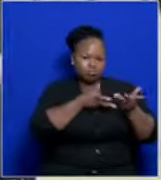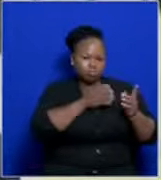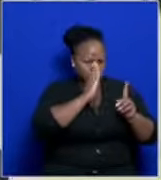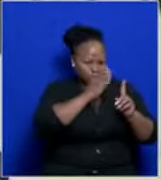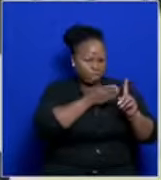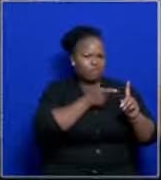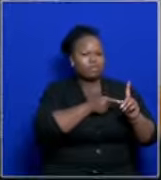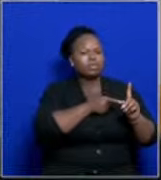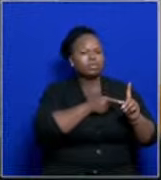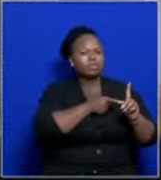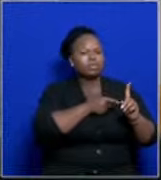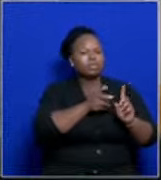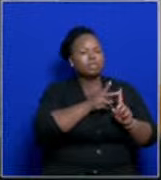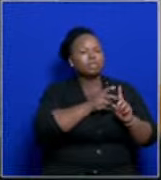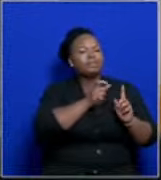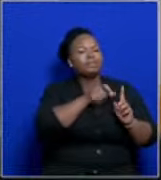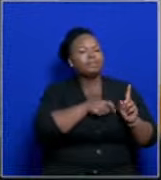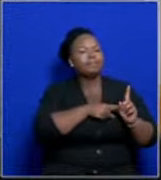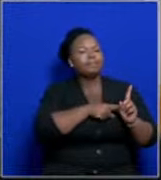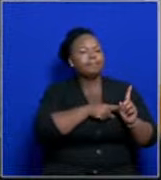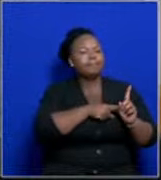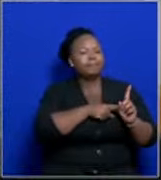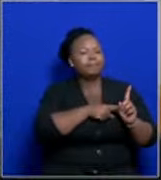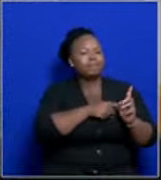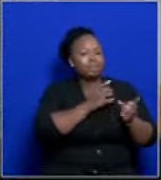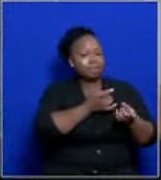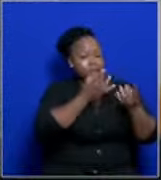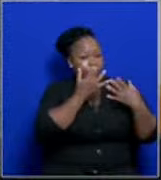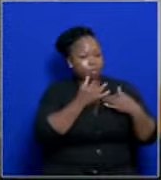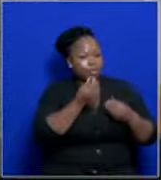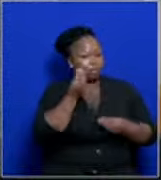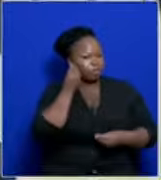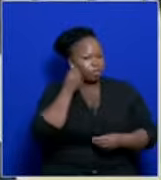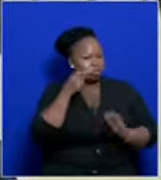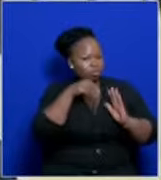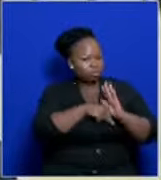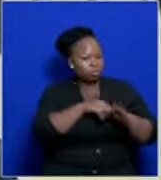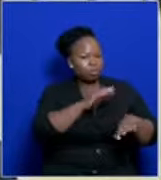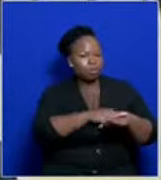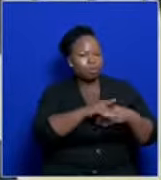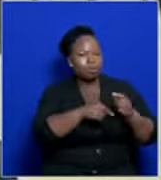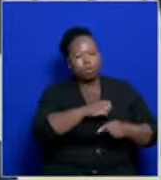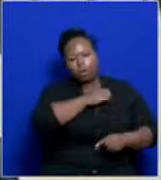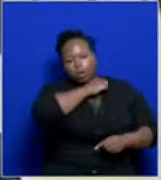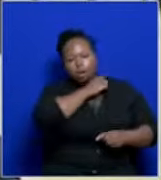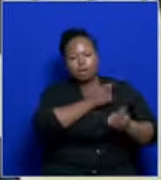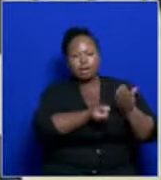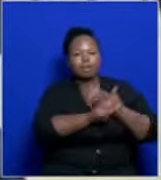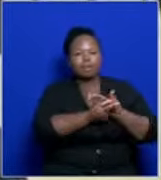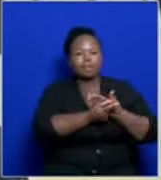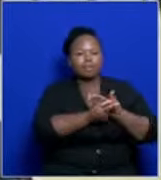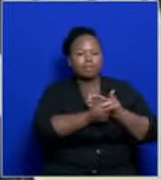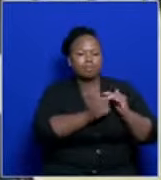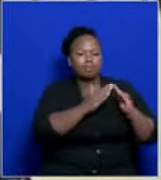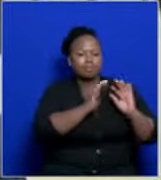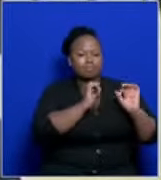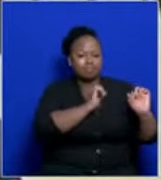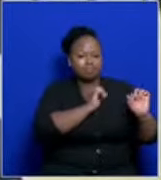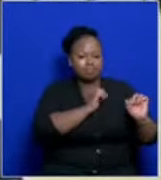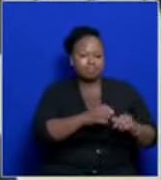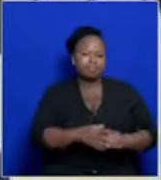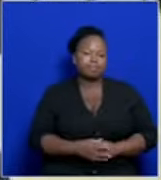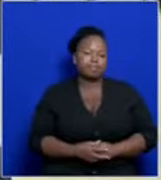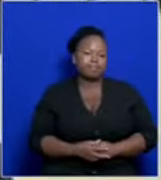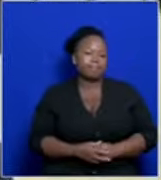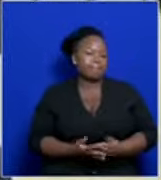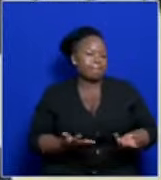and he told me more information about that robbery which occurred in his house. So